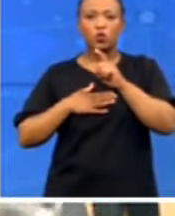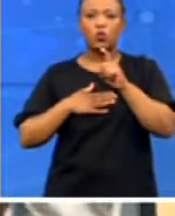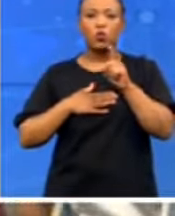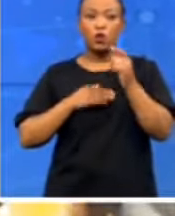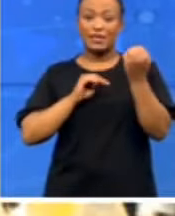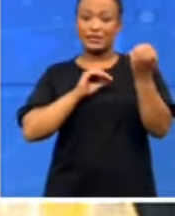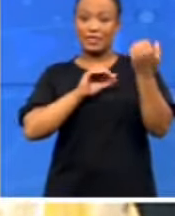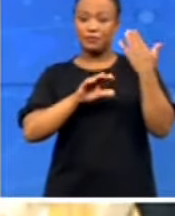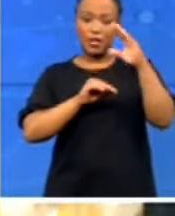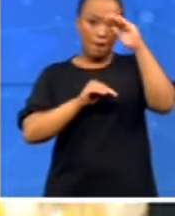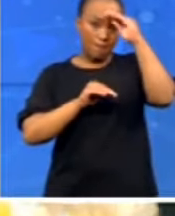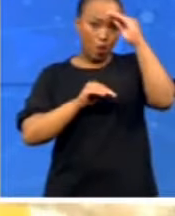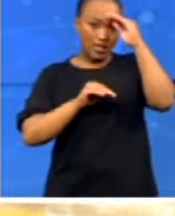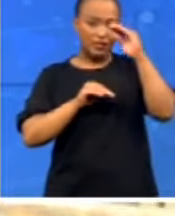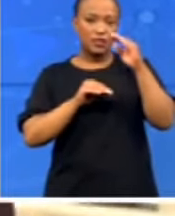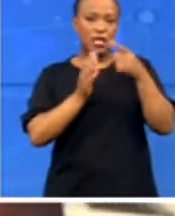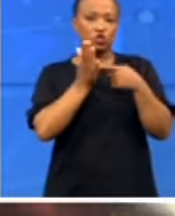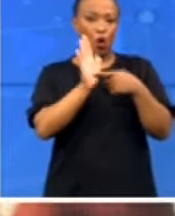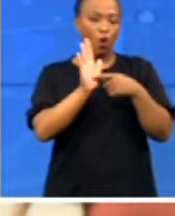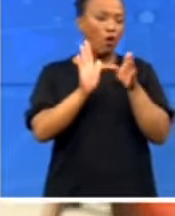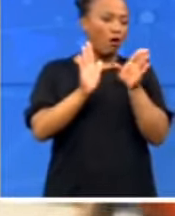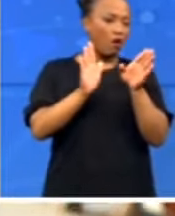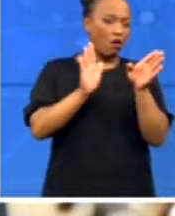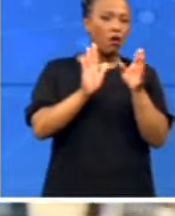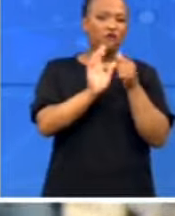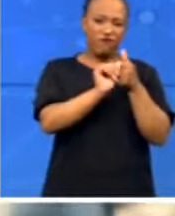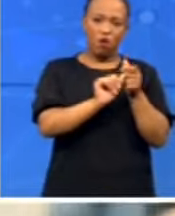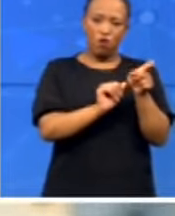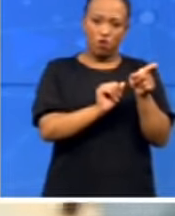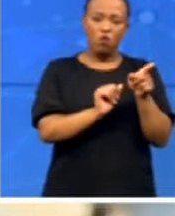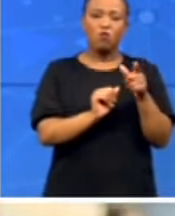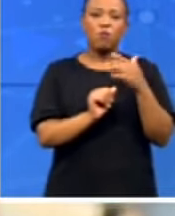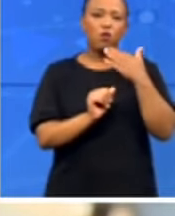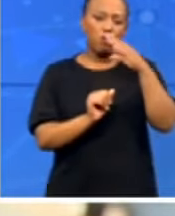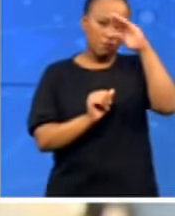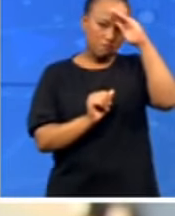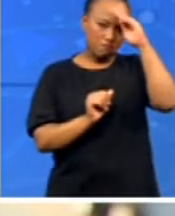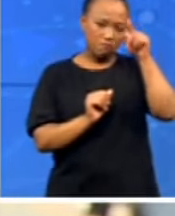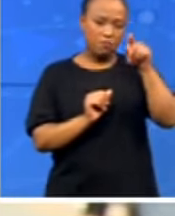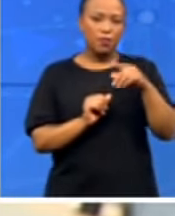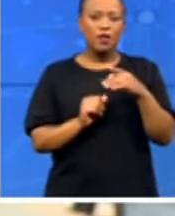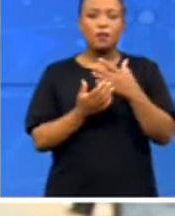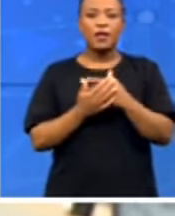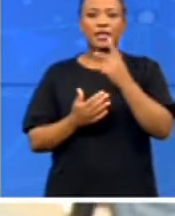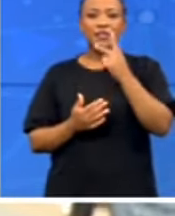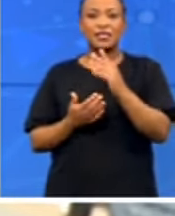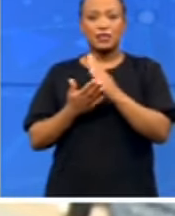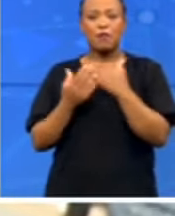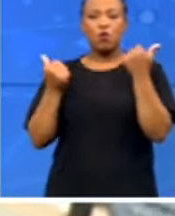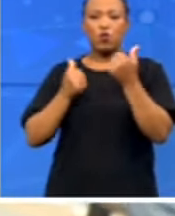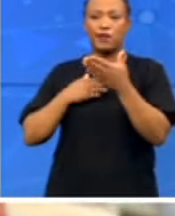are being passed on to them by their law enforcement officers. I can see some of them are already here, so we commend them for their